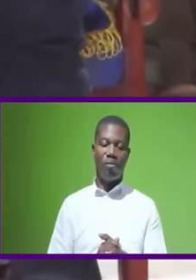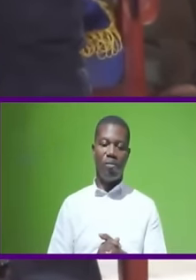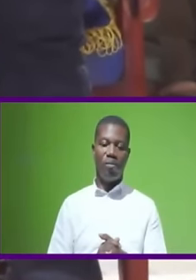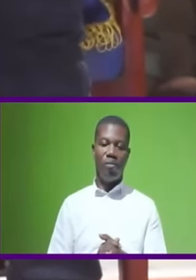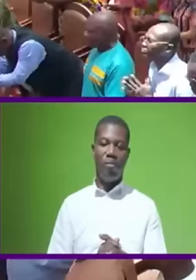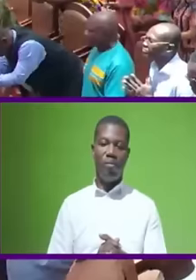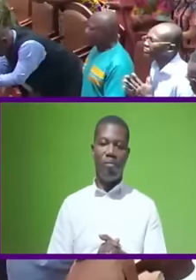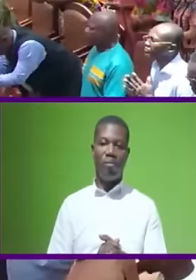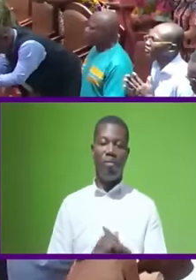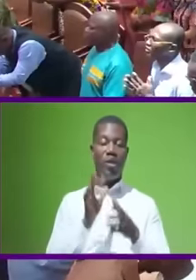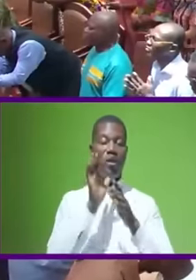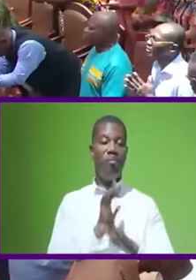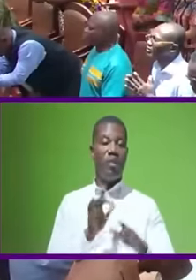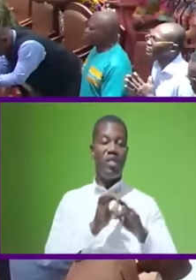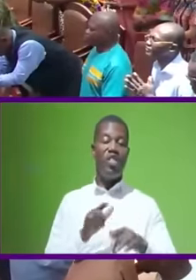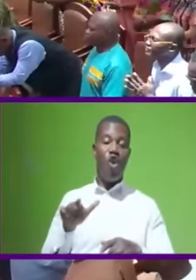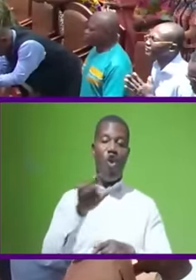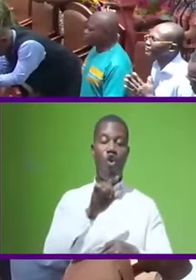Who may you not, my